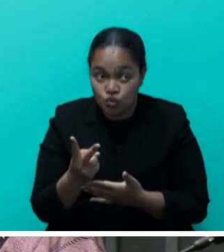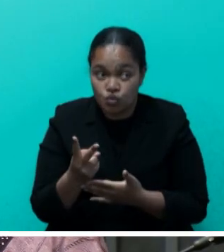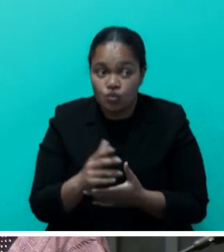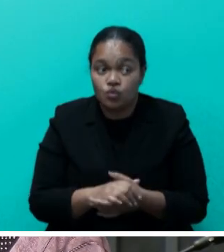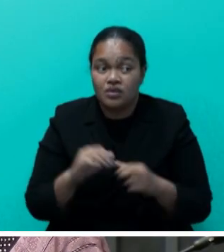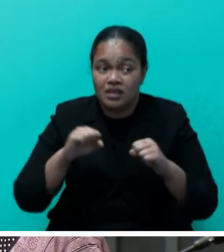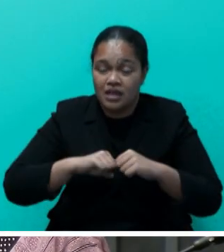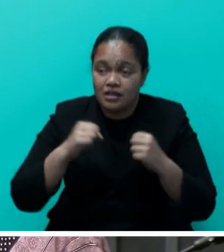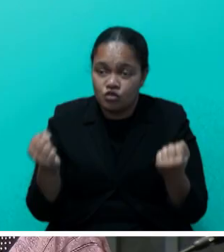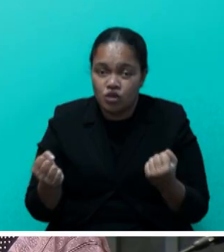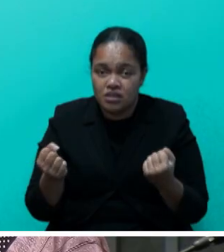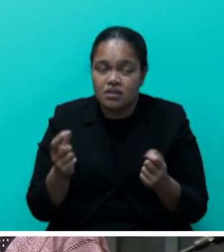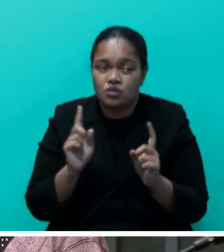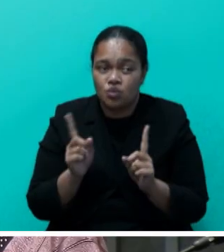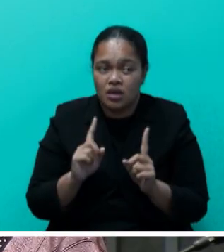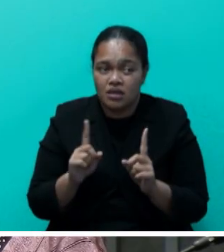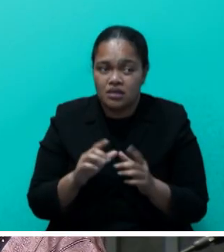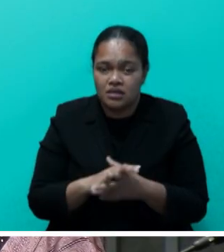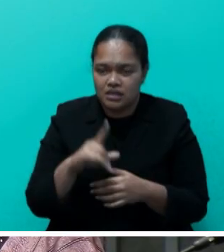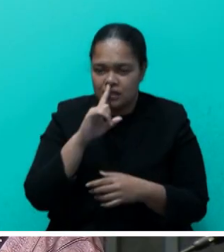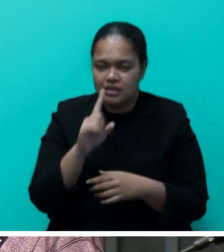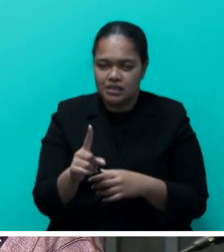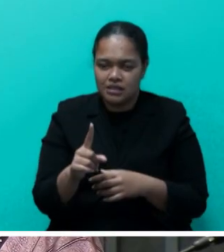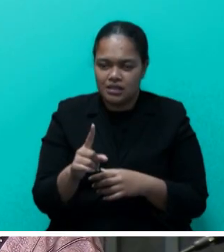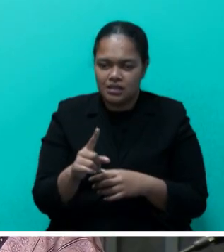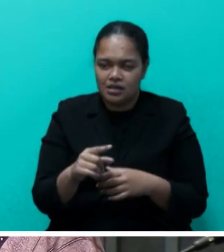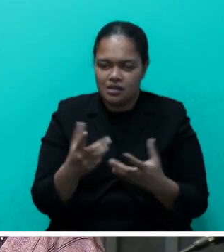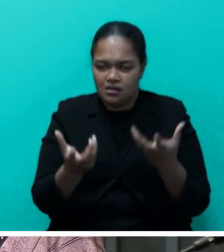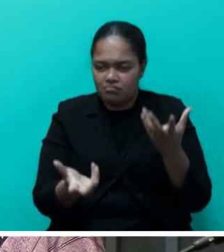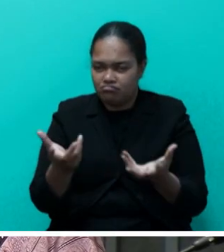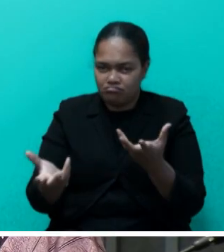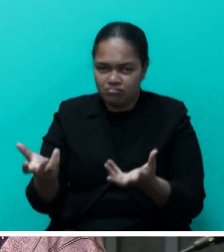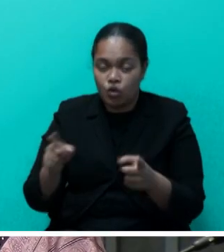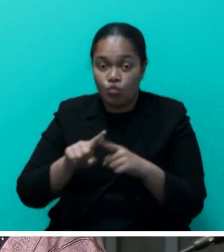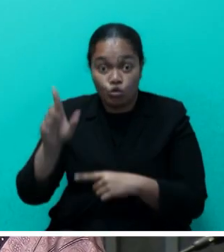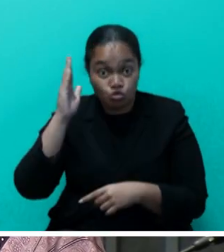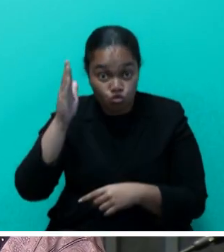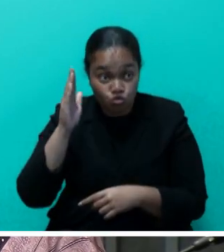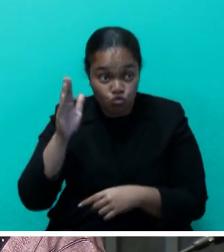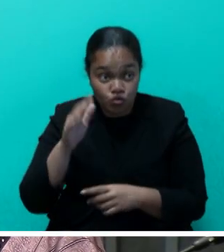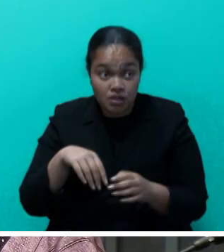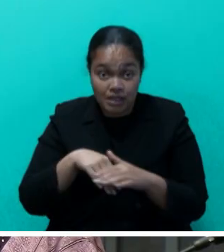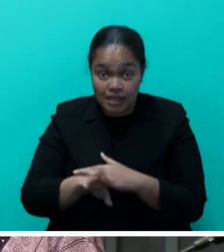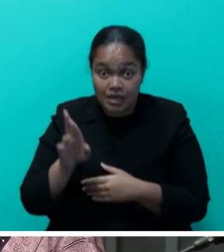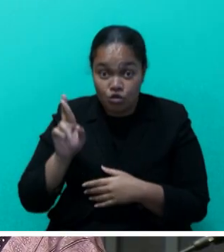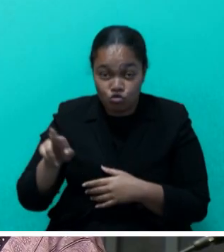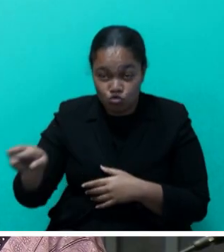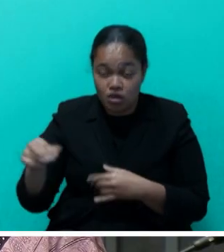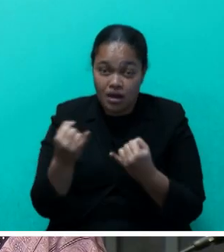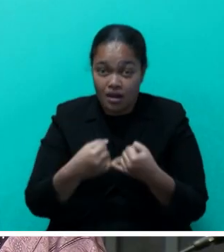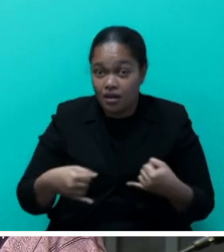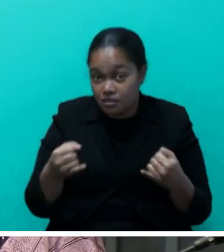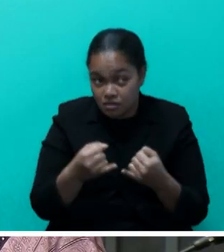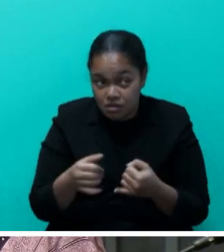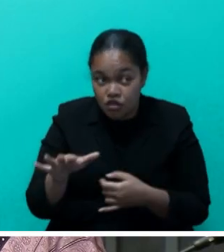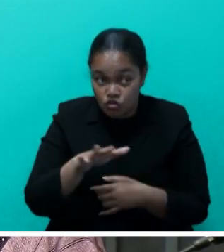addresses disparities. You see, Mr. Speaker, sir, most of the schools that are in the rural maritime areas,